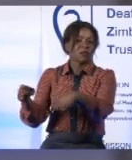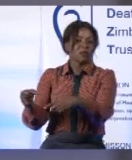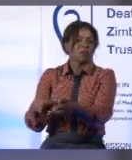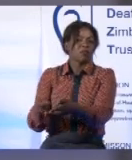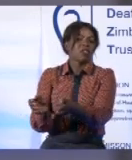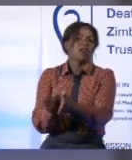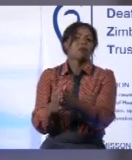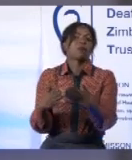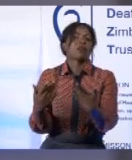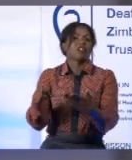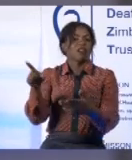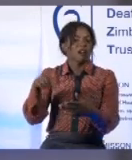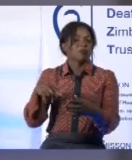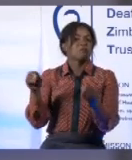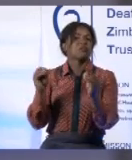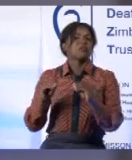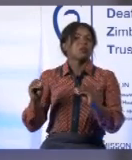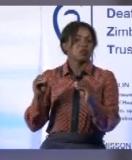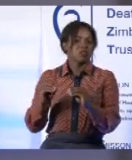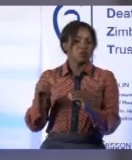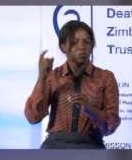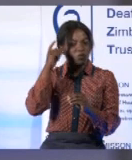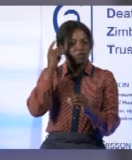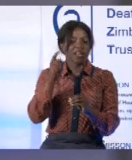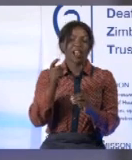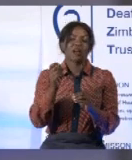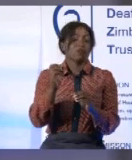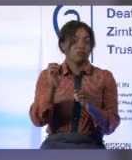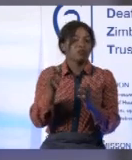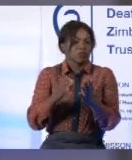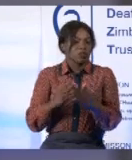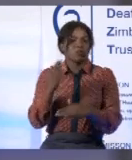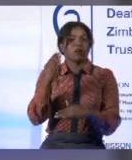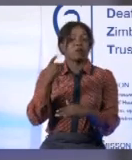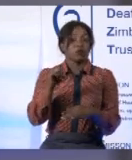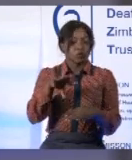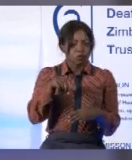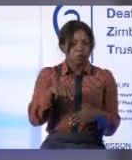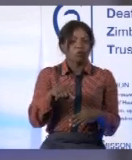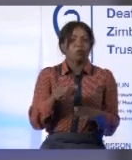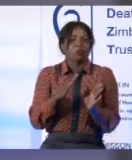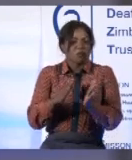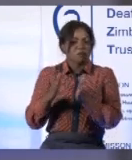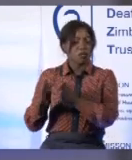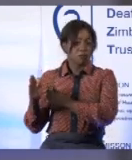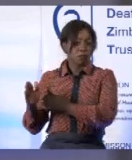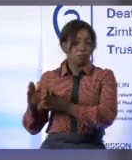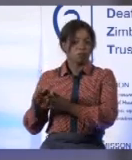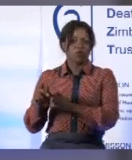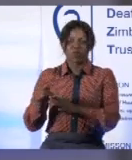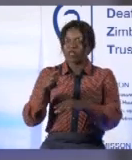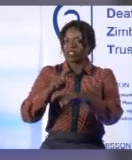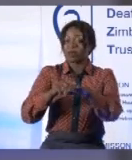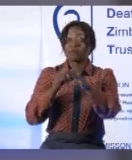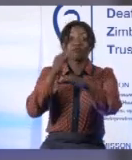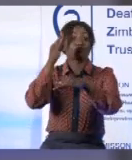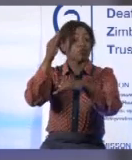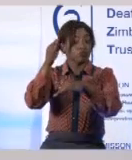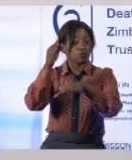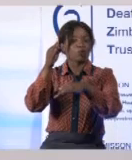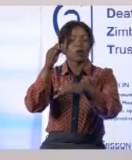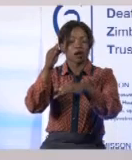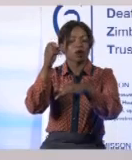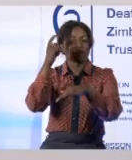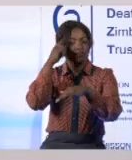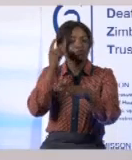they won't even come because I know that akura. But then, for now, that to set my goals. But by this time, then I forgot.